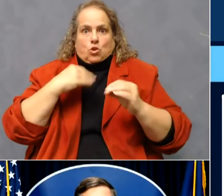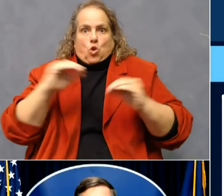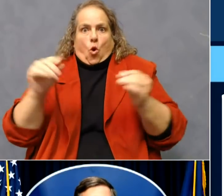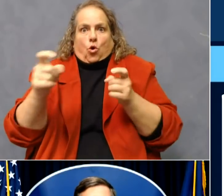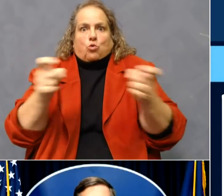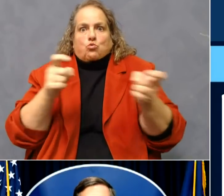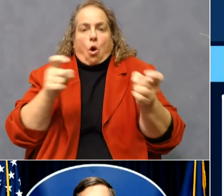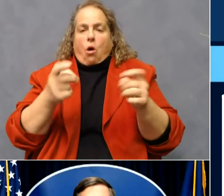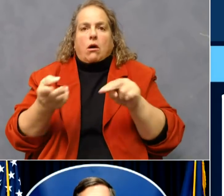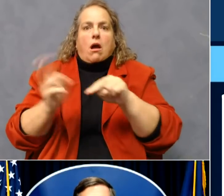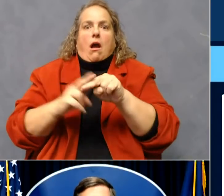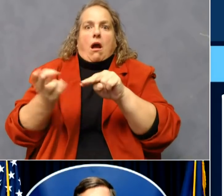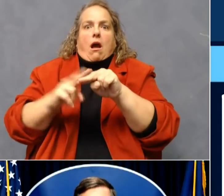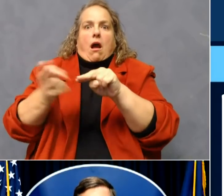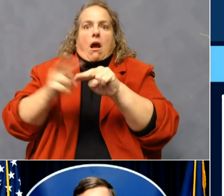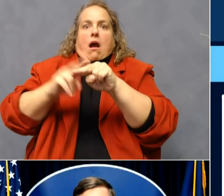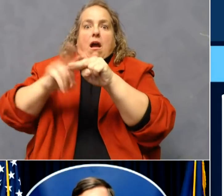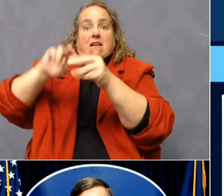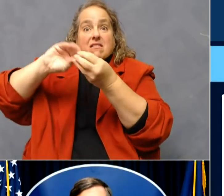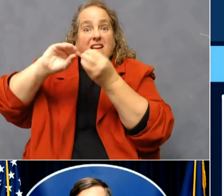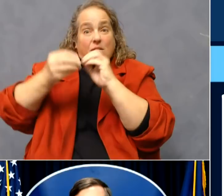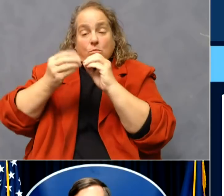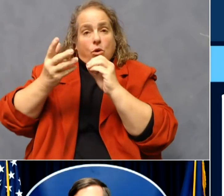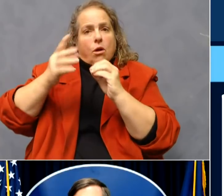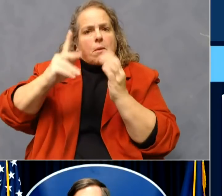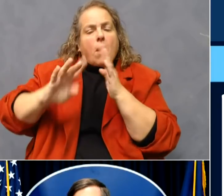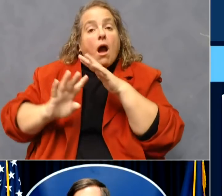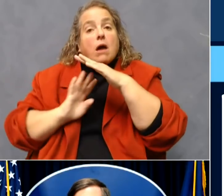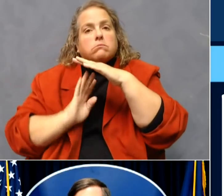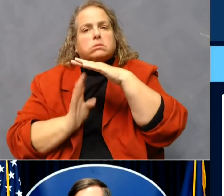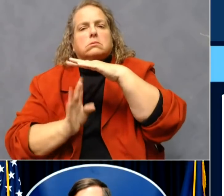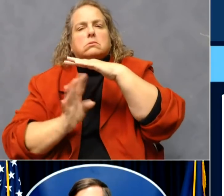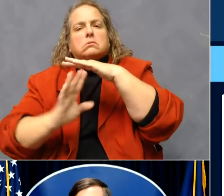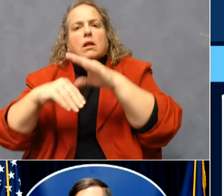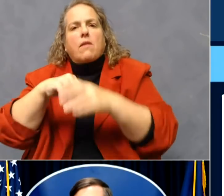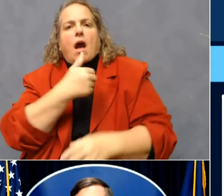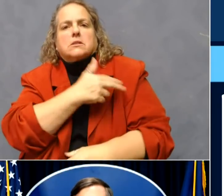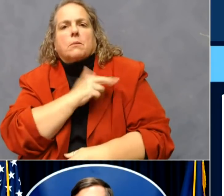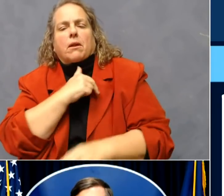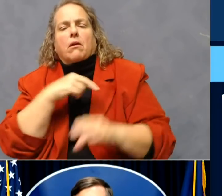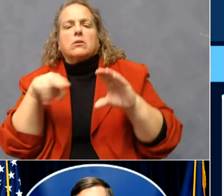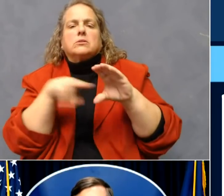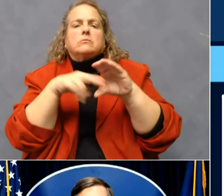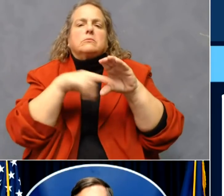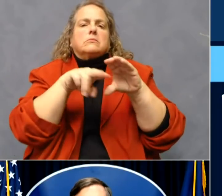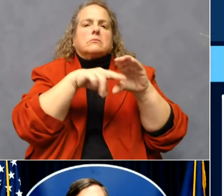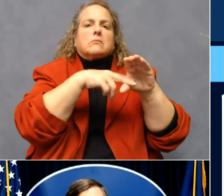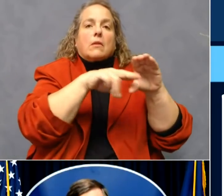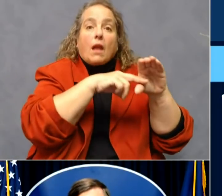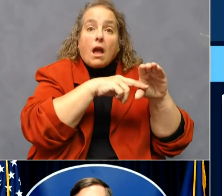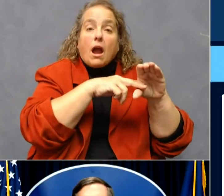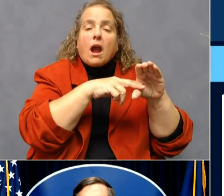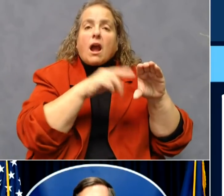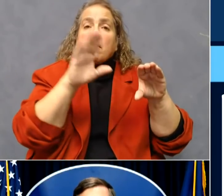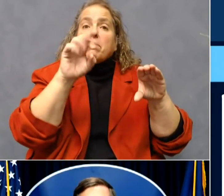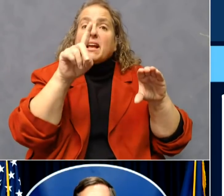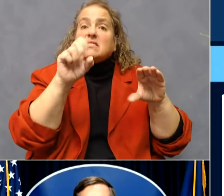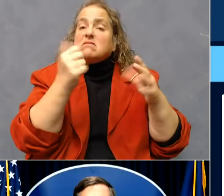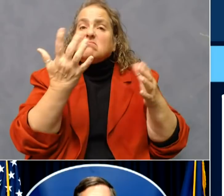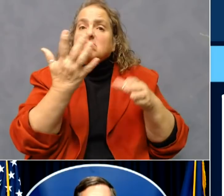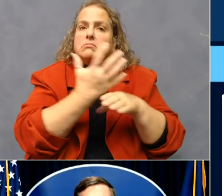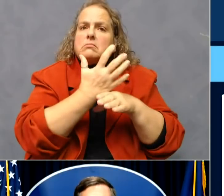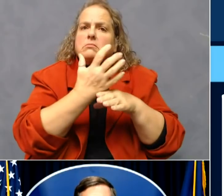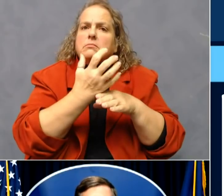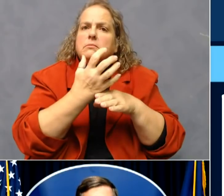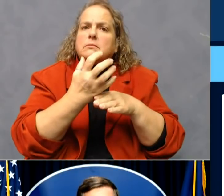more hospitalization needs, and you start running out of either beds to put people in or staff